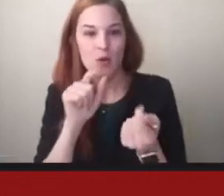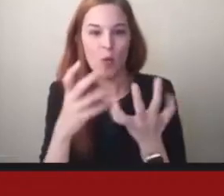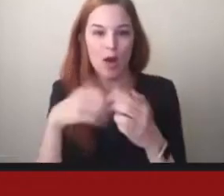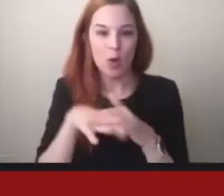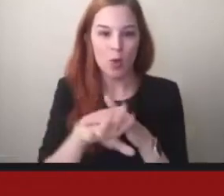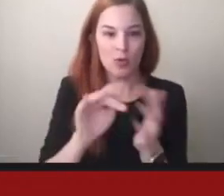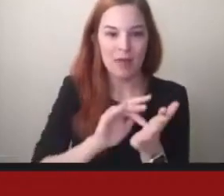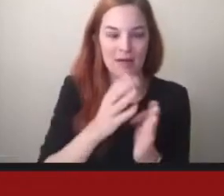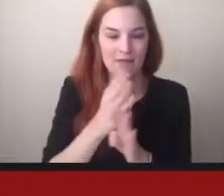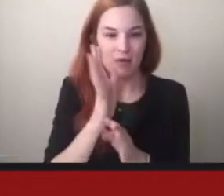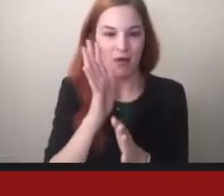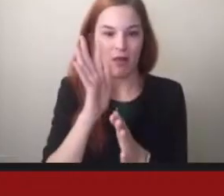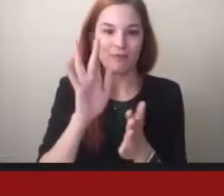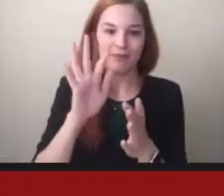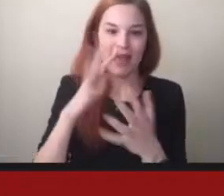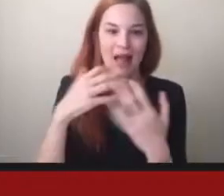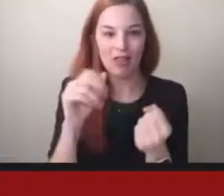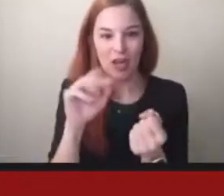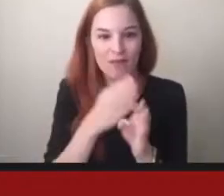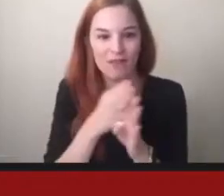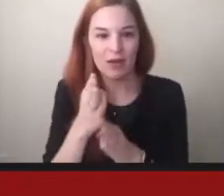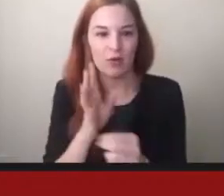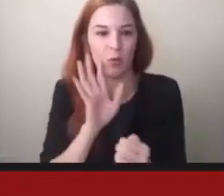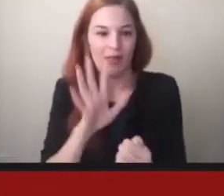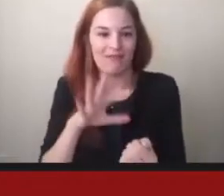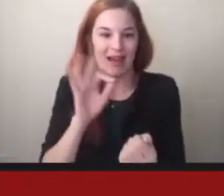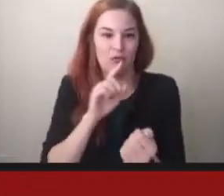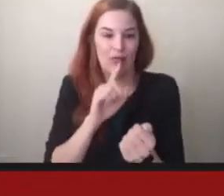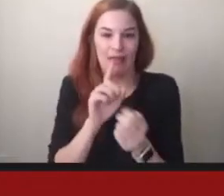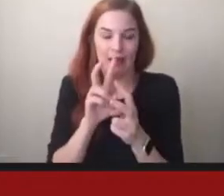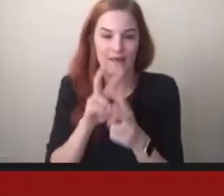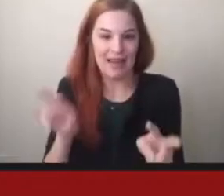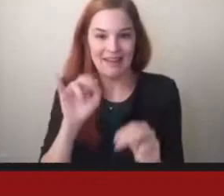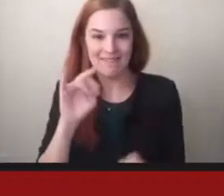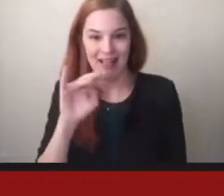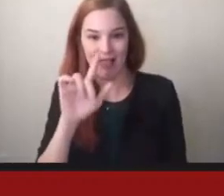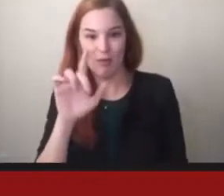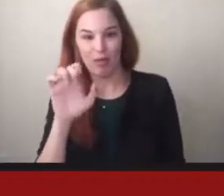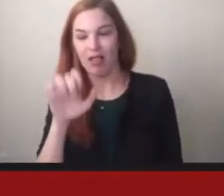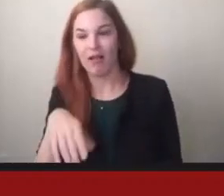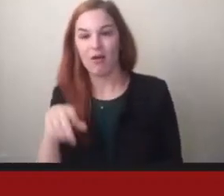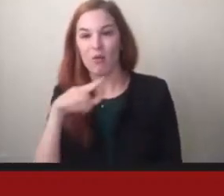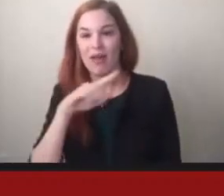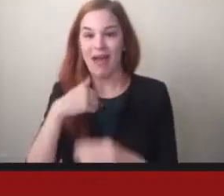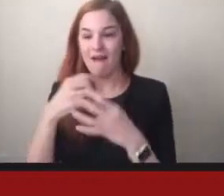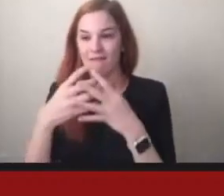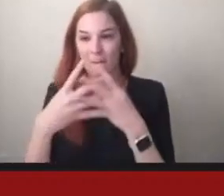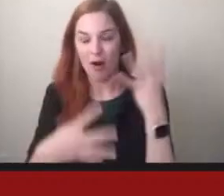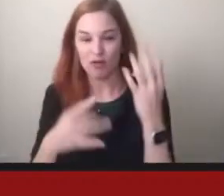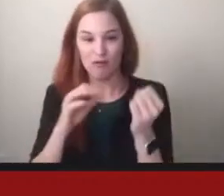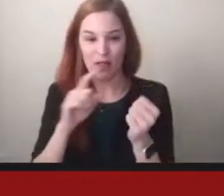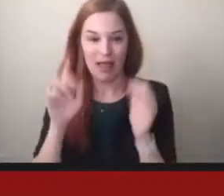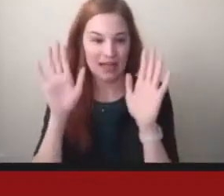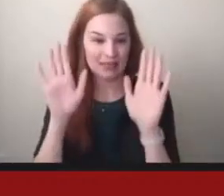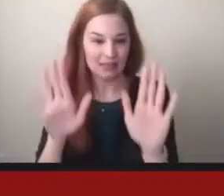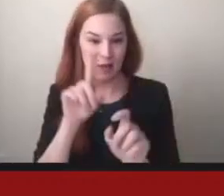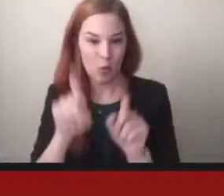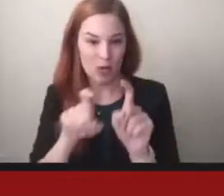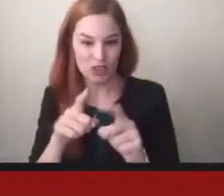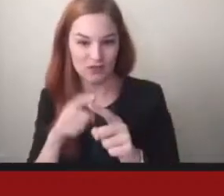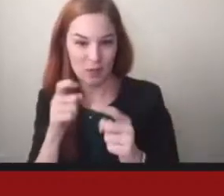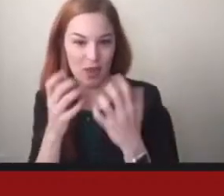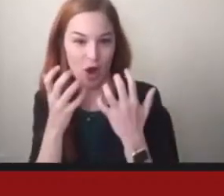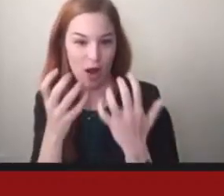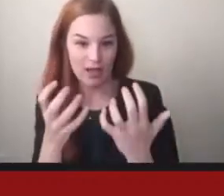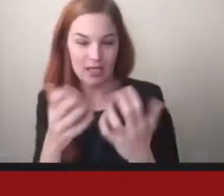lot of people with disabilities who want to go into the medical field and healthcare fields will find very valuable. We